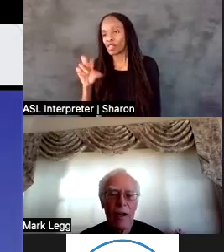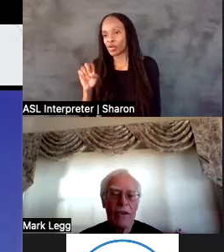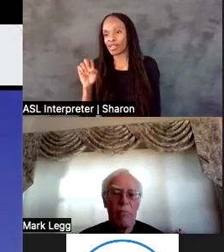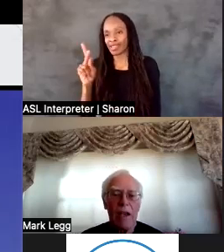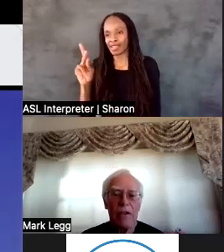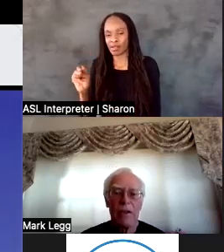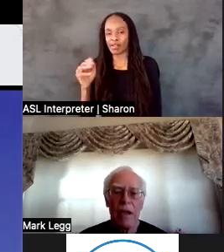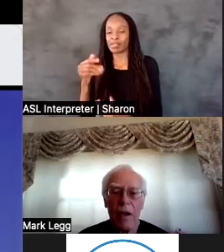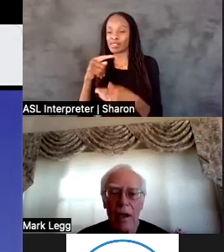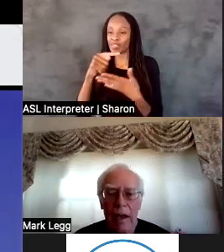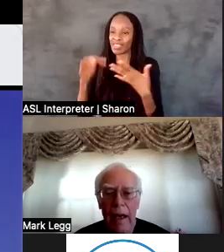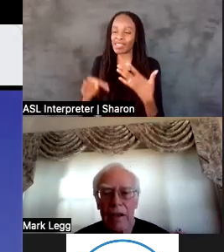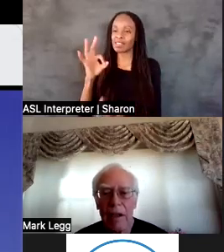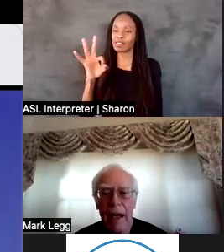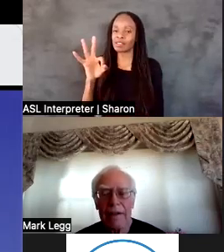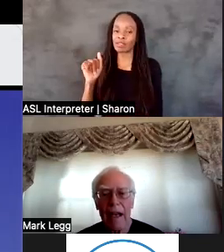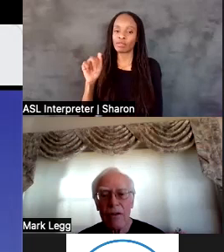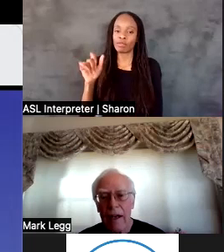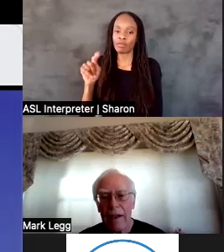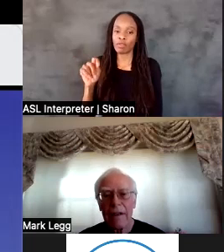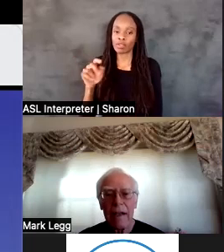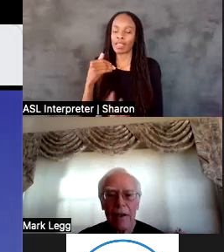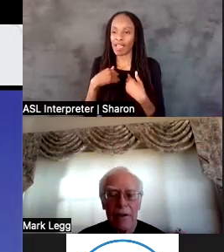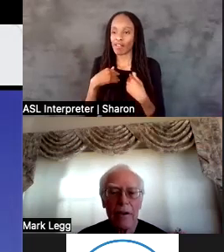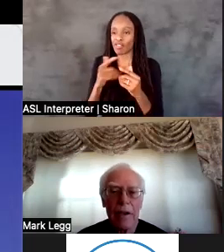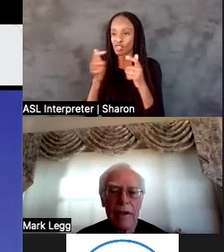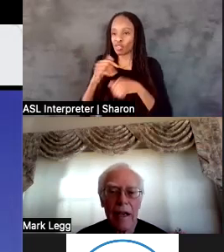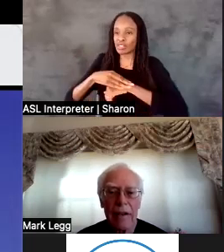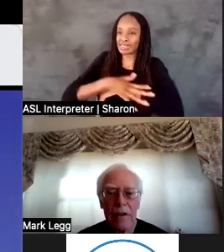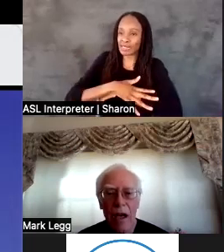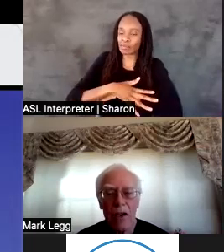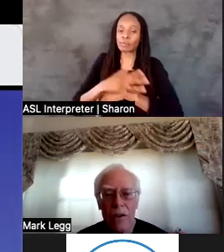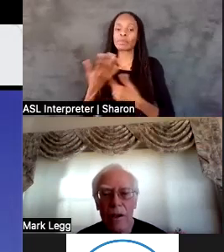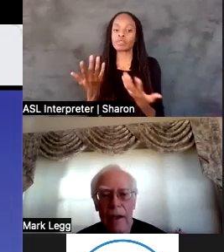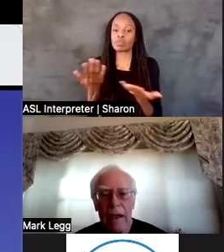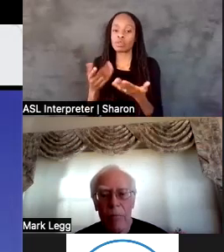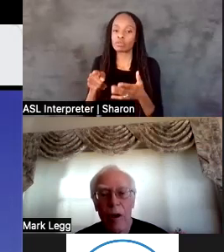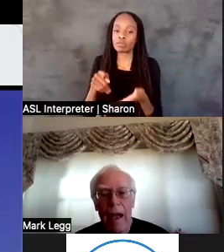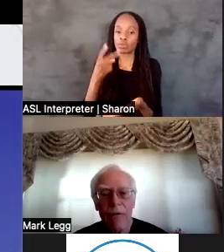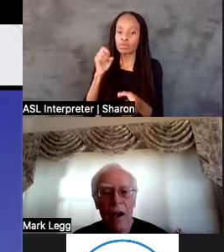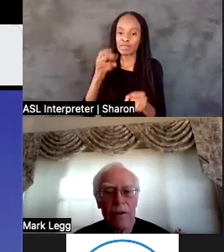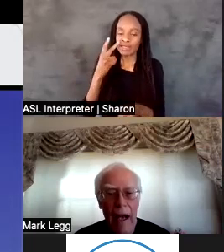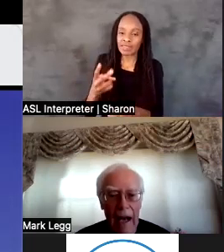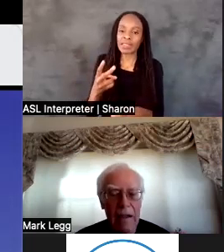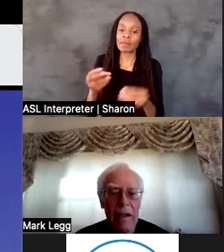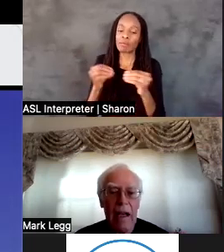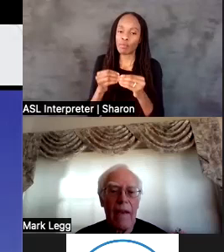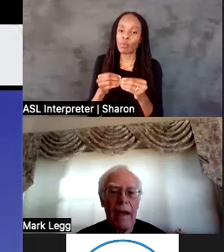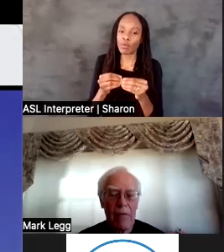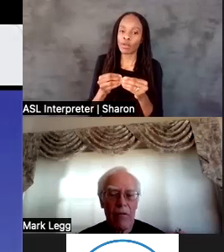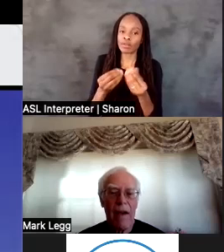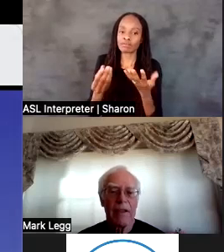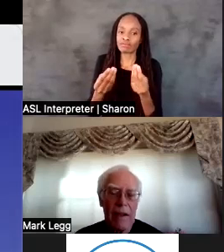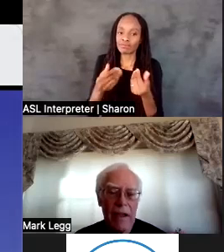these faults have major slip. And, you know, like the San Andreas and the Elsinore and the San Jacinto onshore, borderland faults are active,